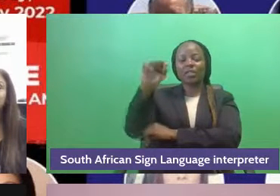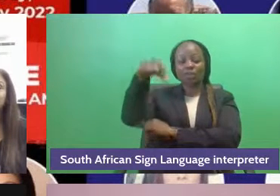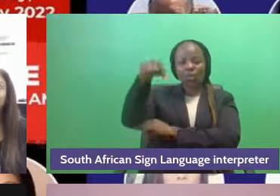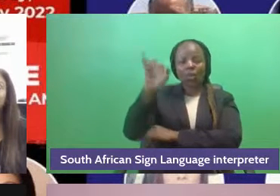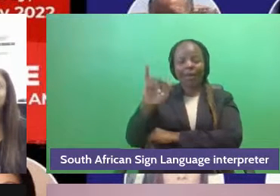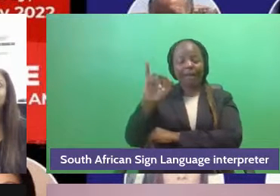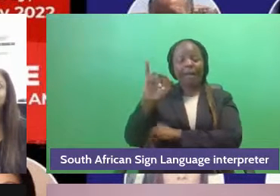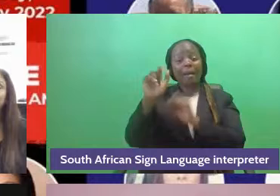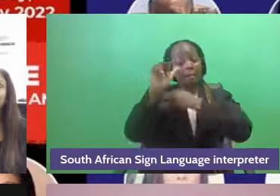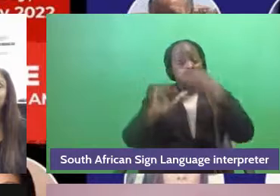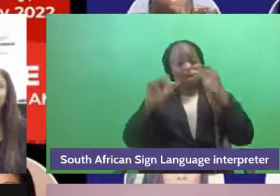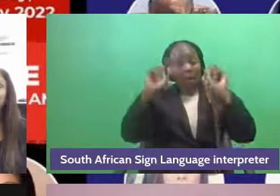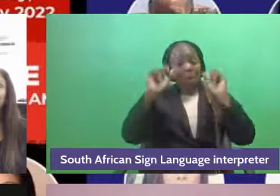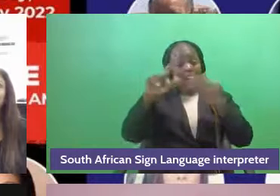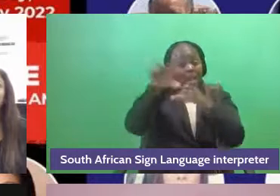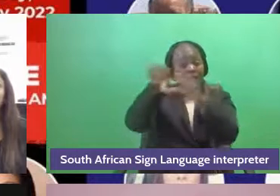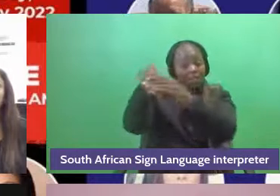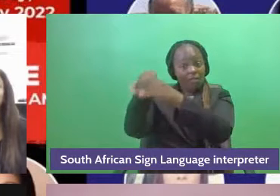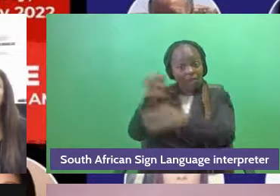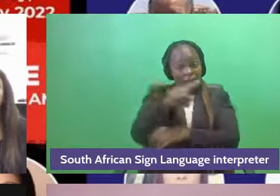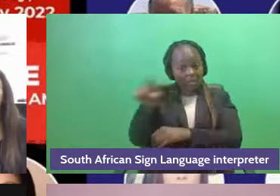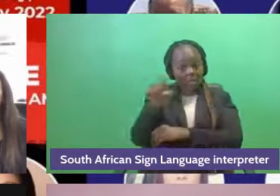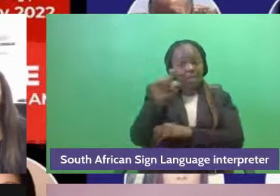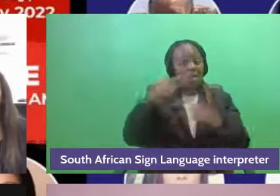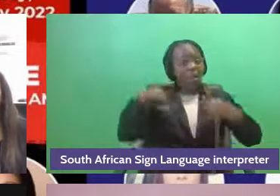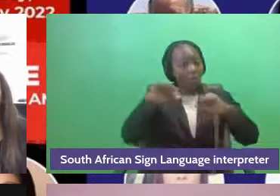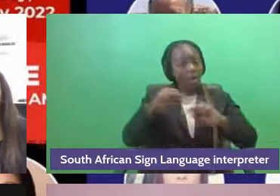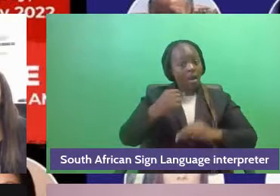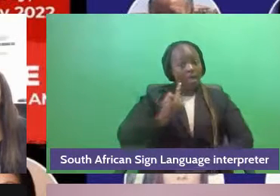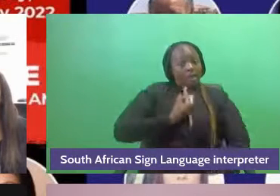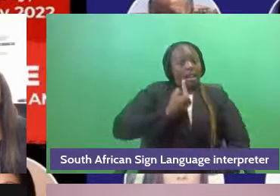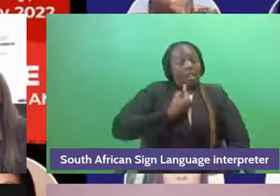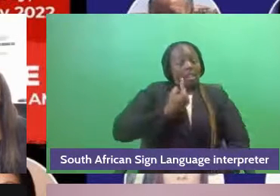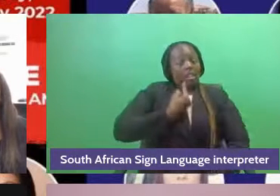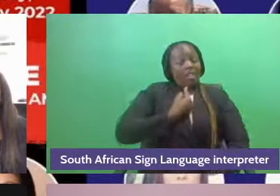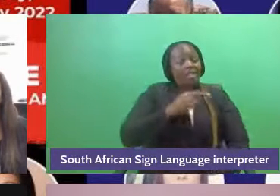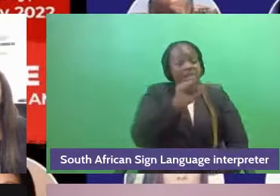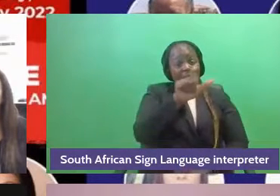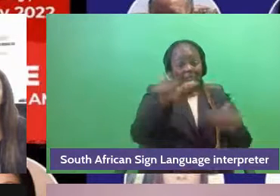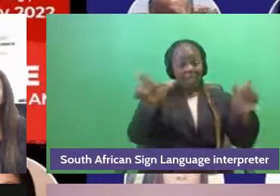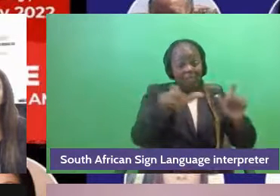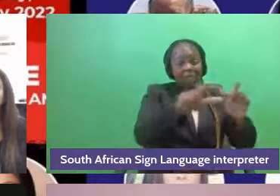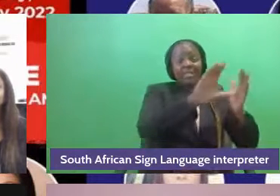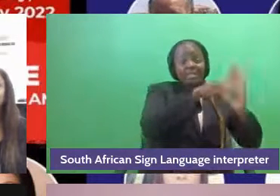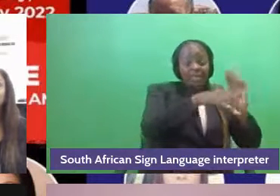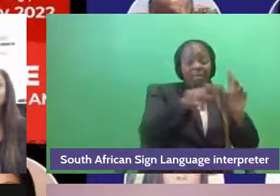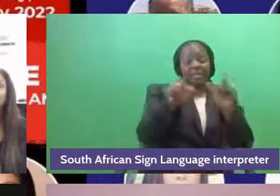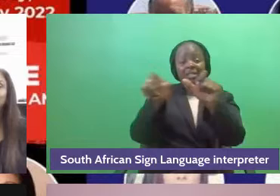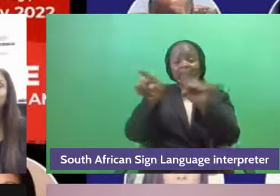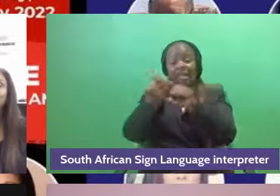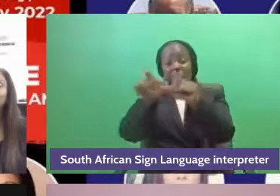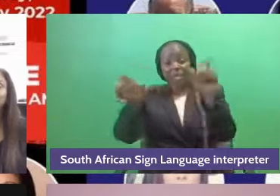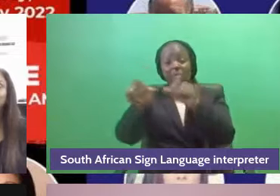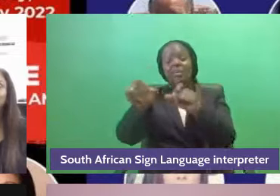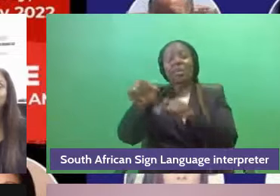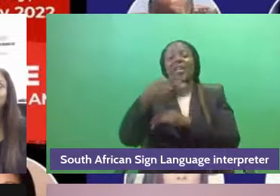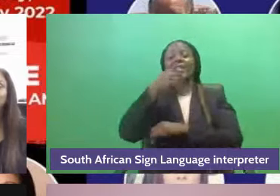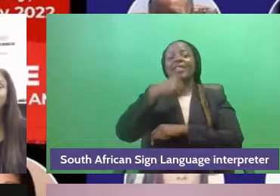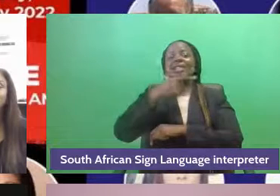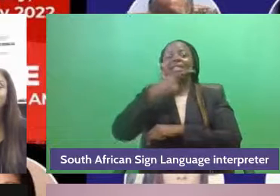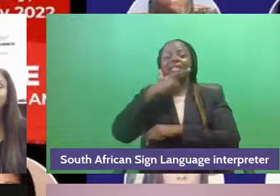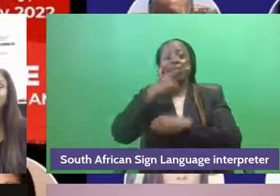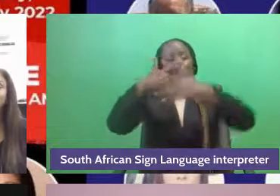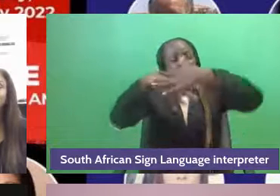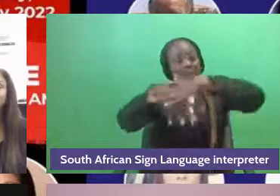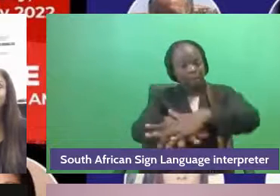to involve them, and we must force ourselves to integrate them into our strategic activities and ask for